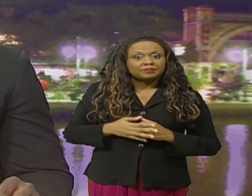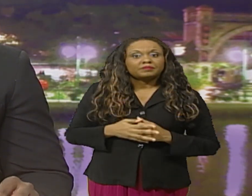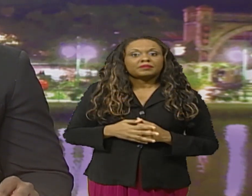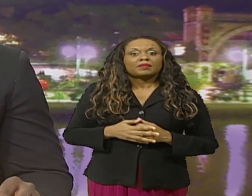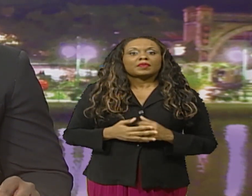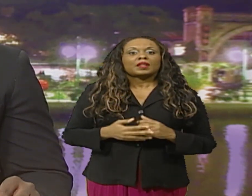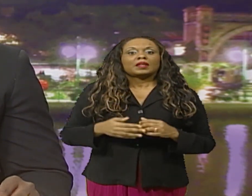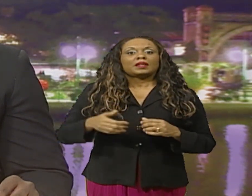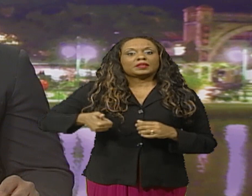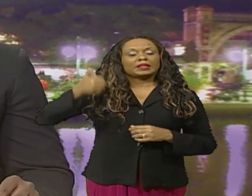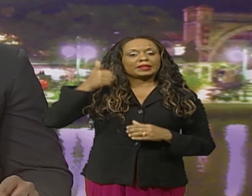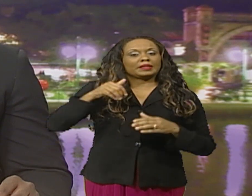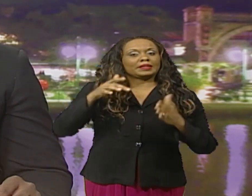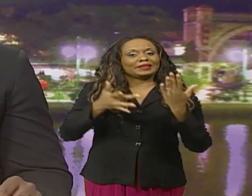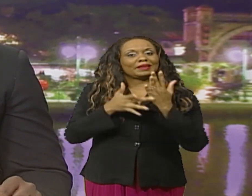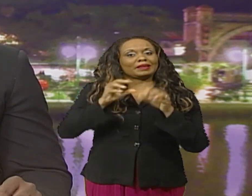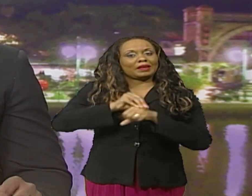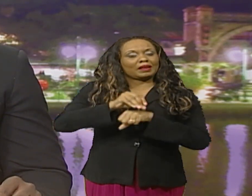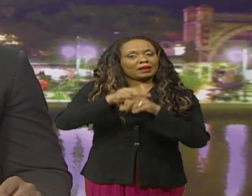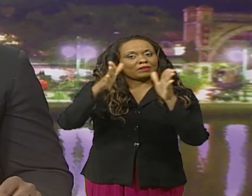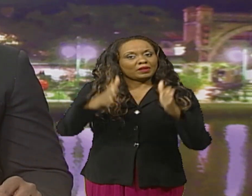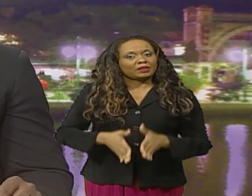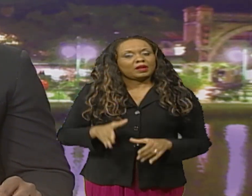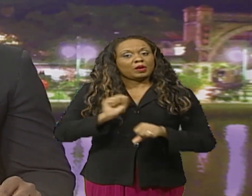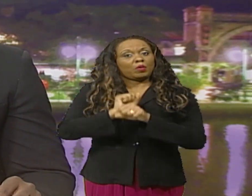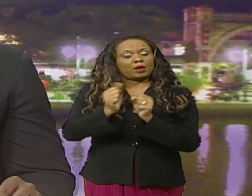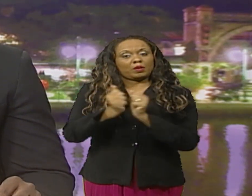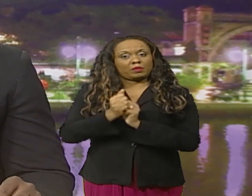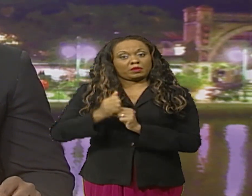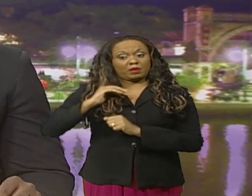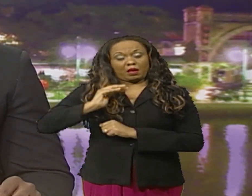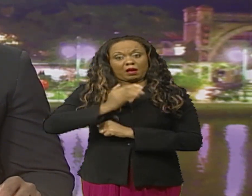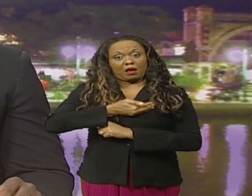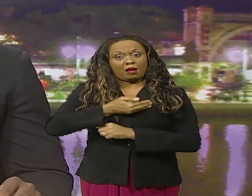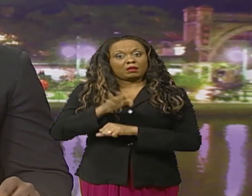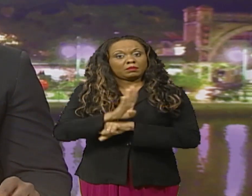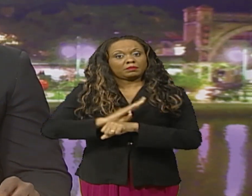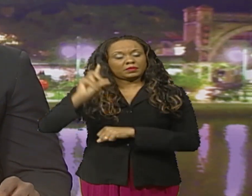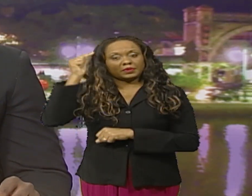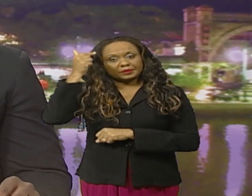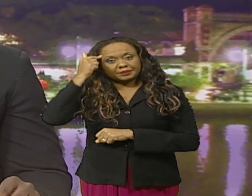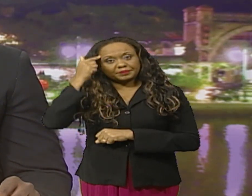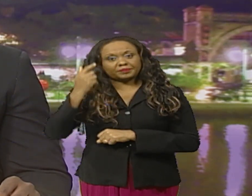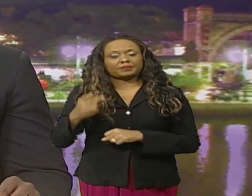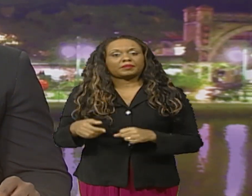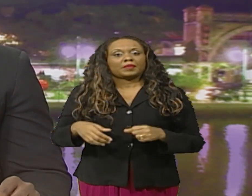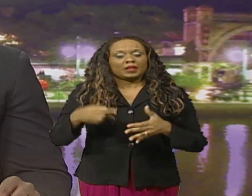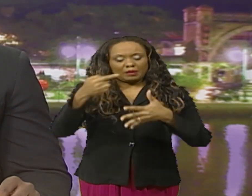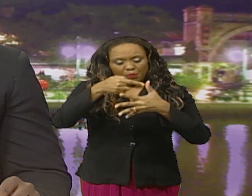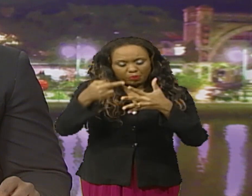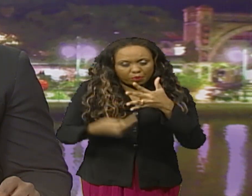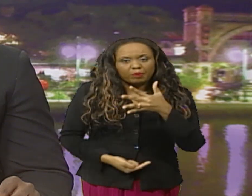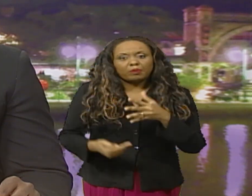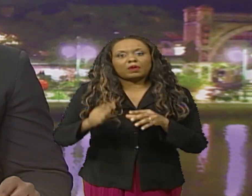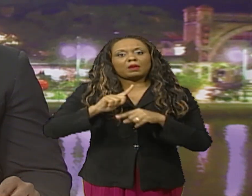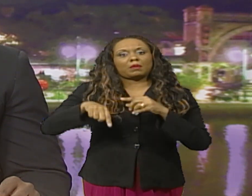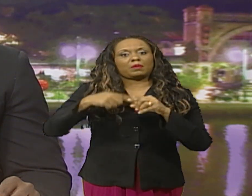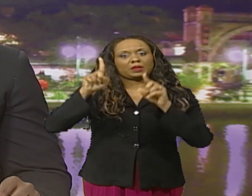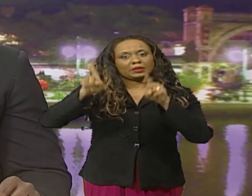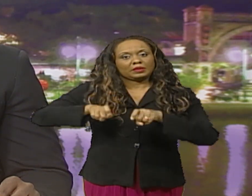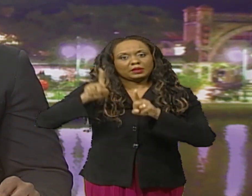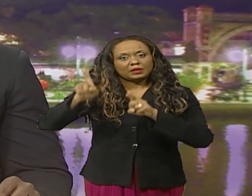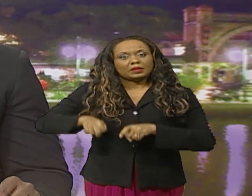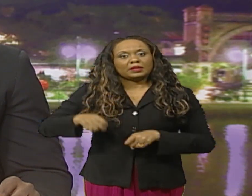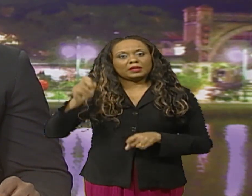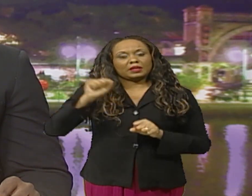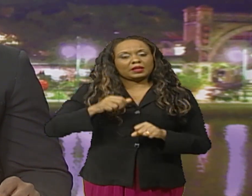Fund, Dr. Kevin Greenidge, is working with the Barbados government. The details of the survey are contained in the Barbados Economic Recovery and